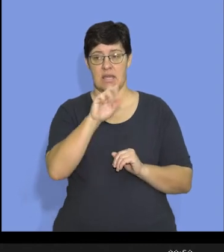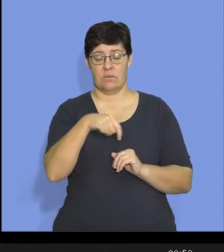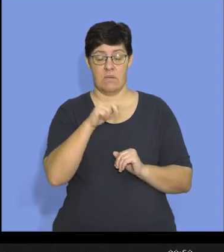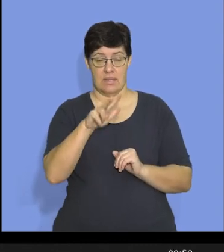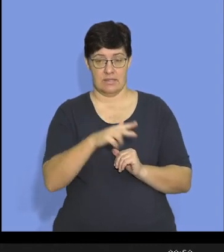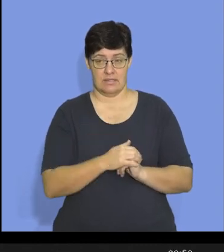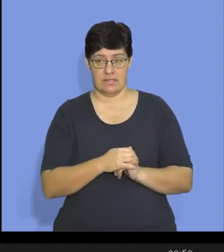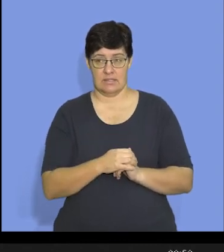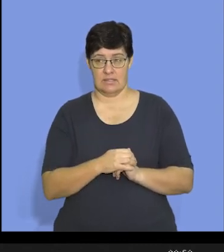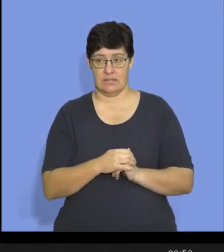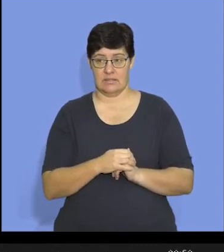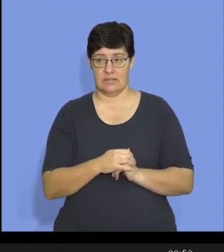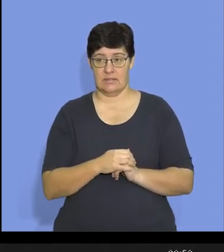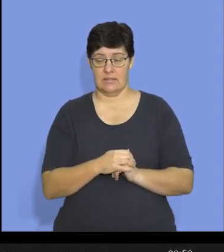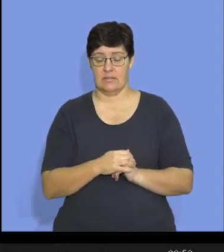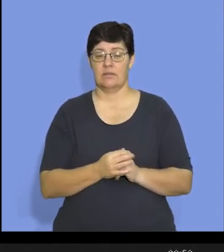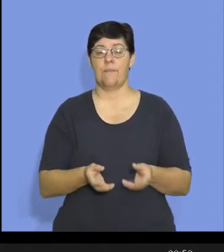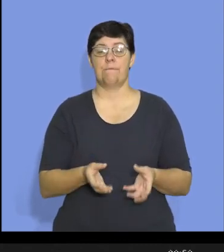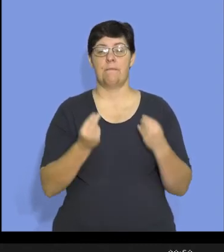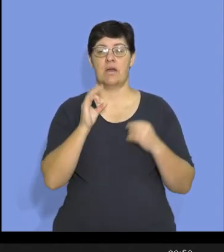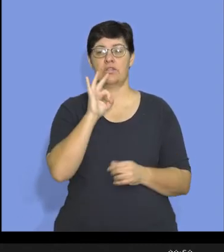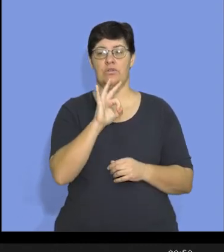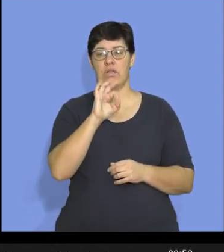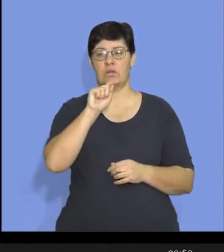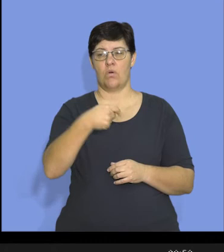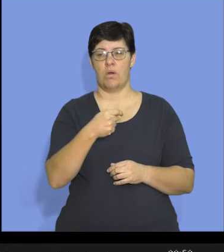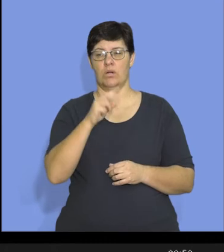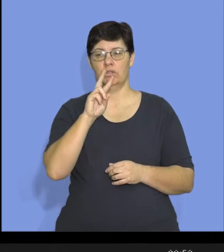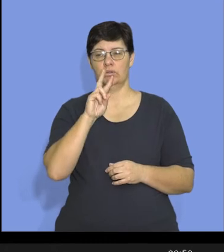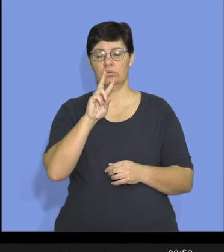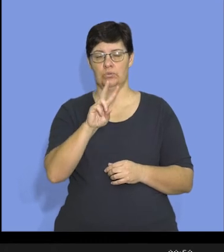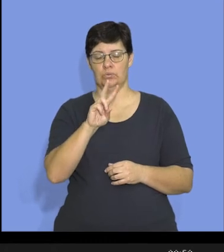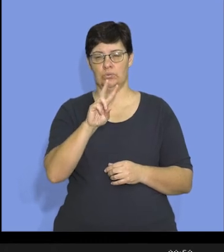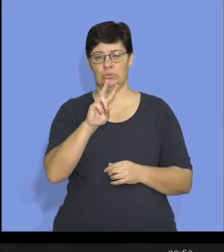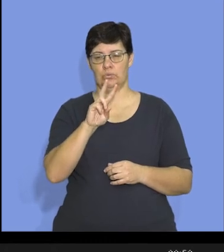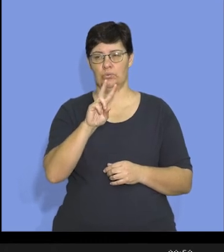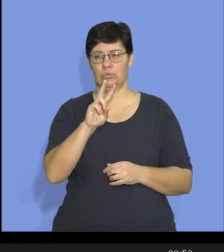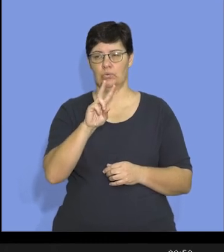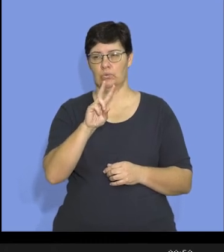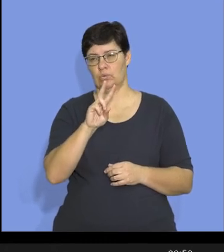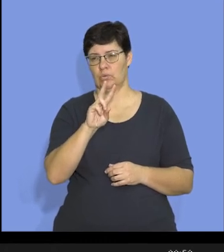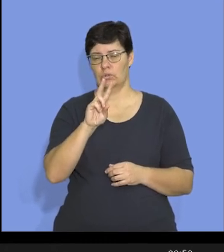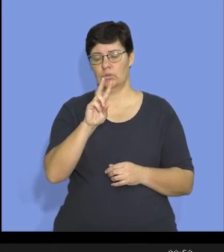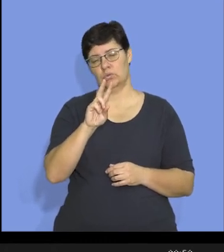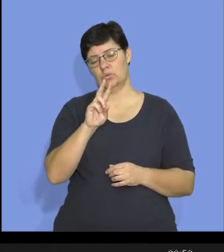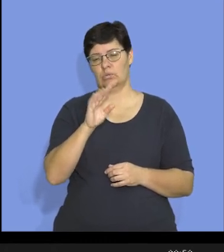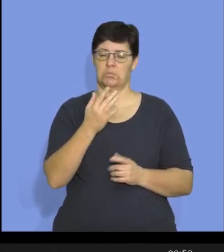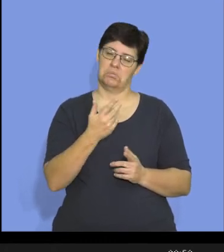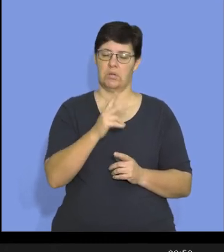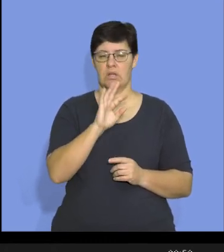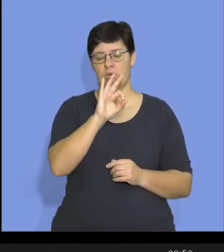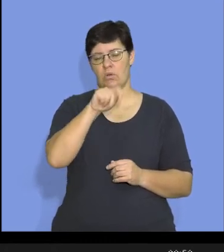9.8. And I get 3,2. Remember, we round off to 2 decimal places. So that's going to